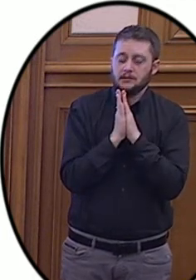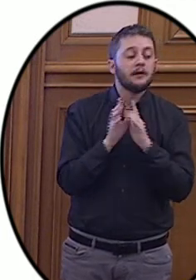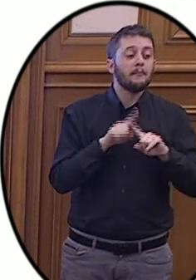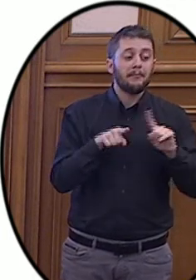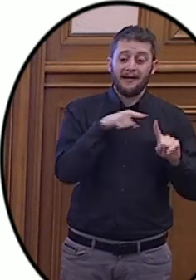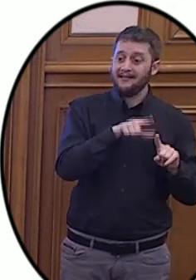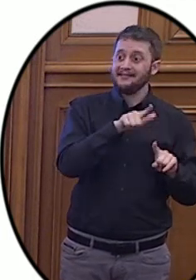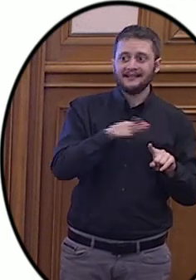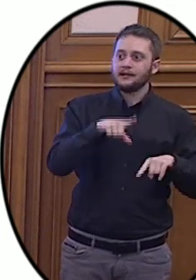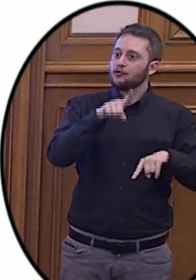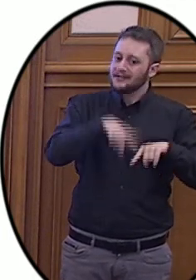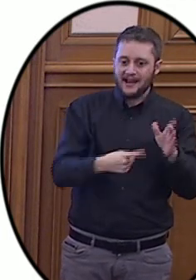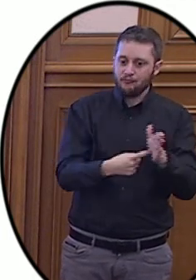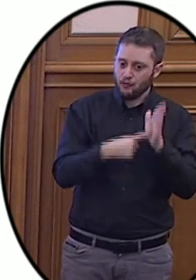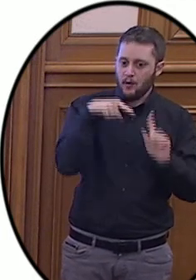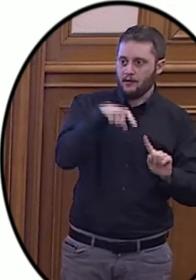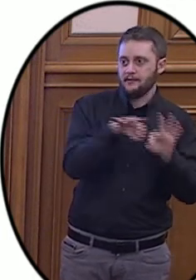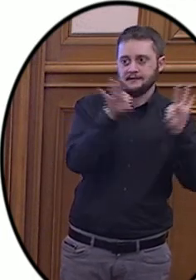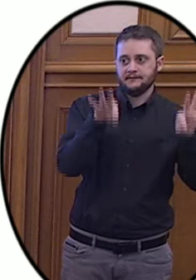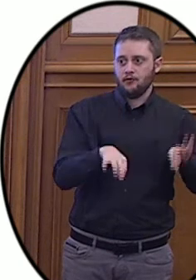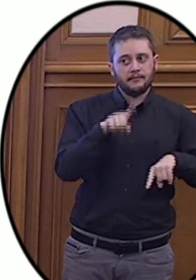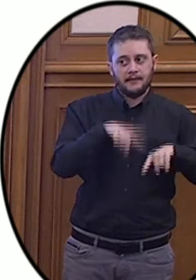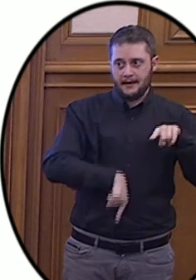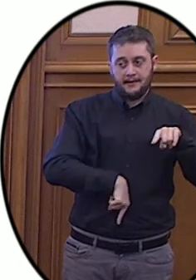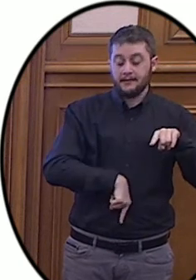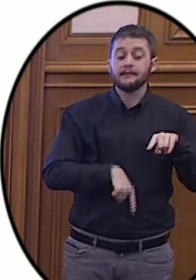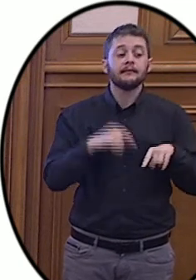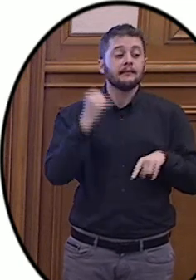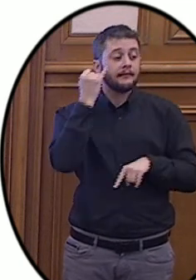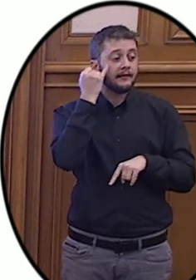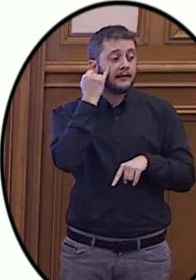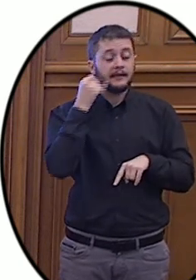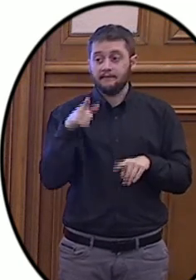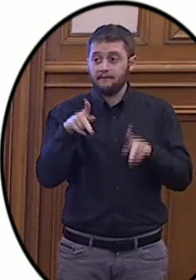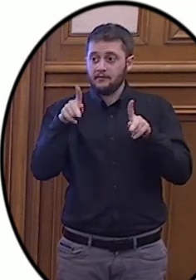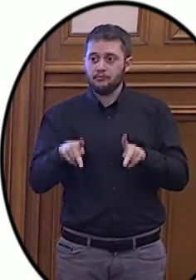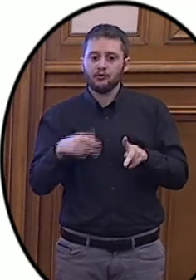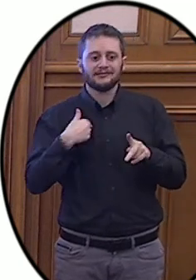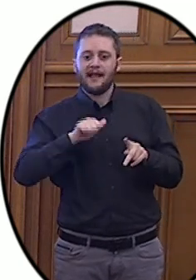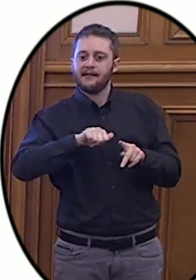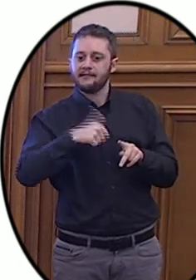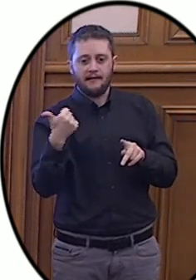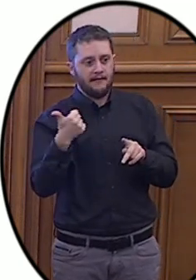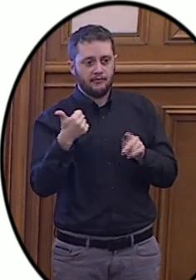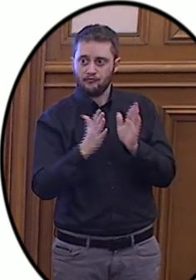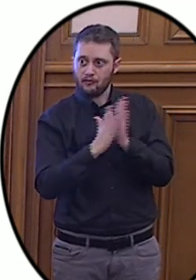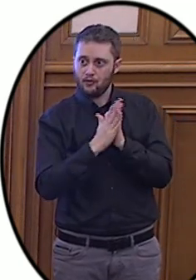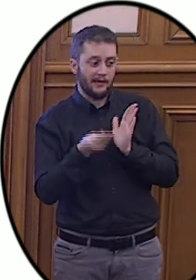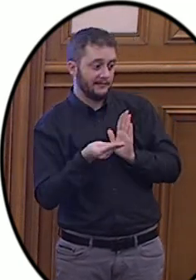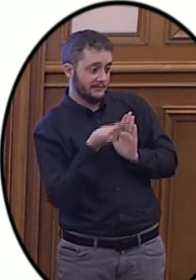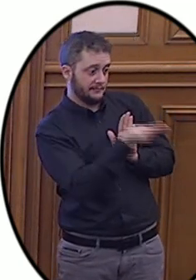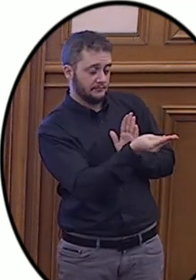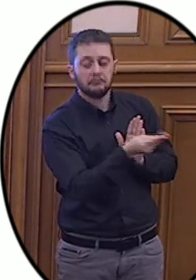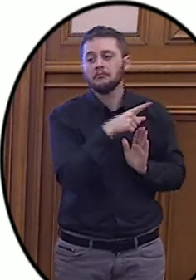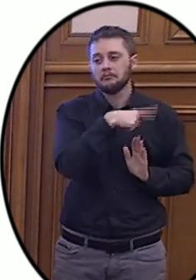that form to be used. They need to accept a request however it may be presented.